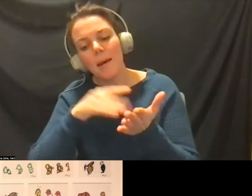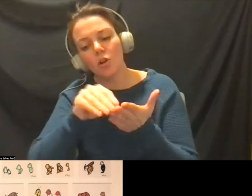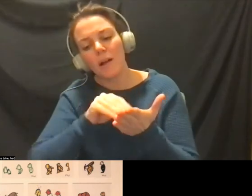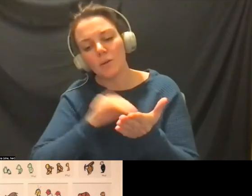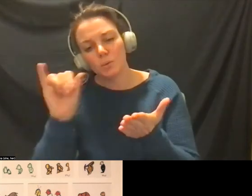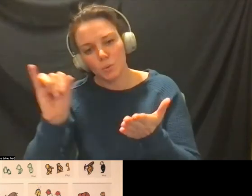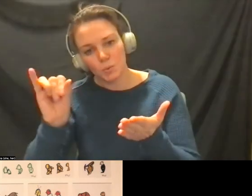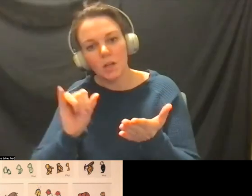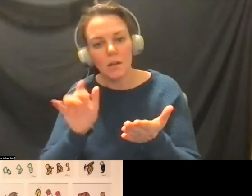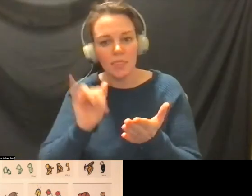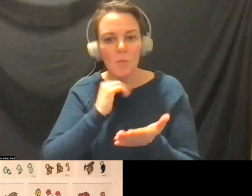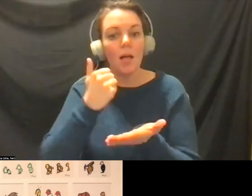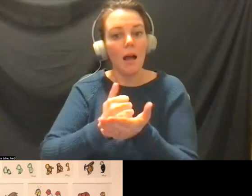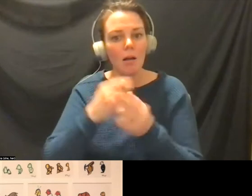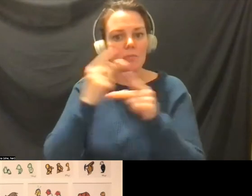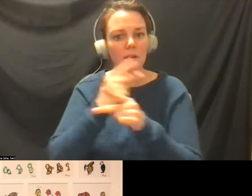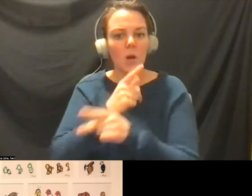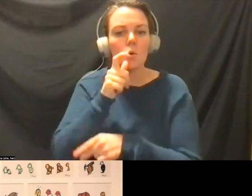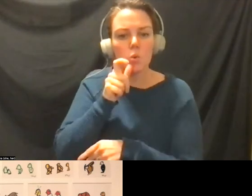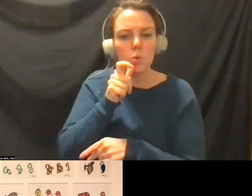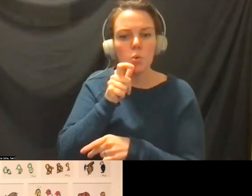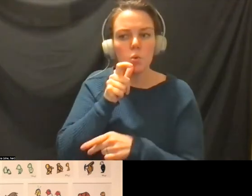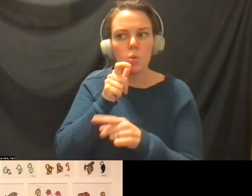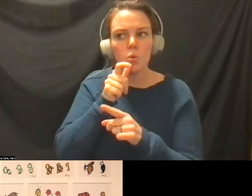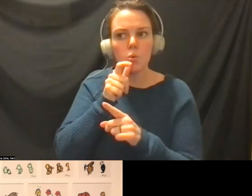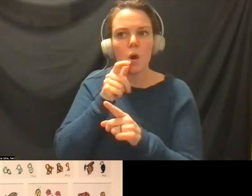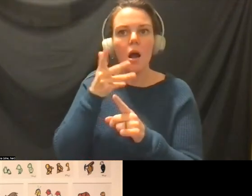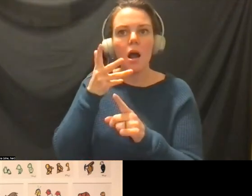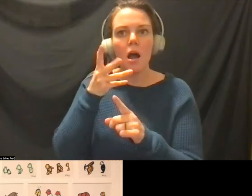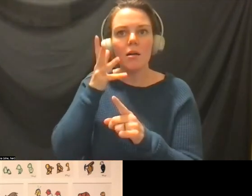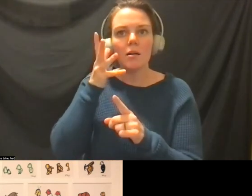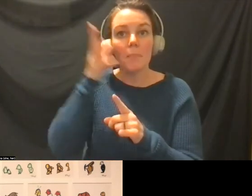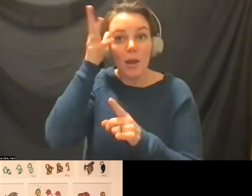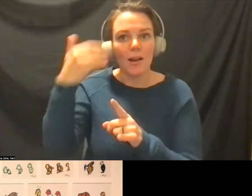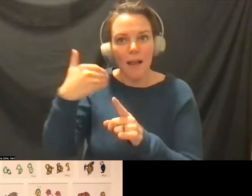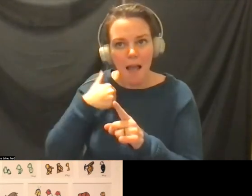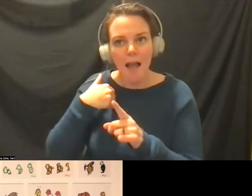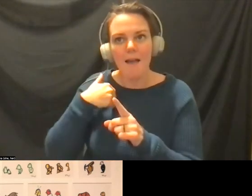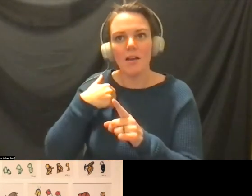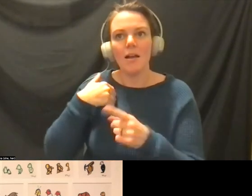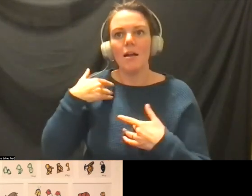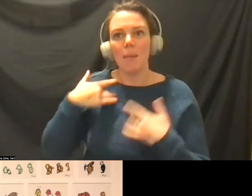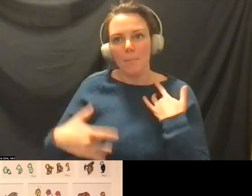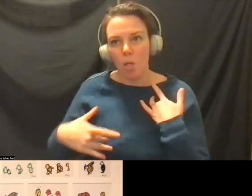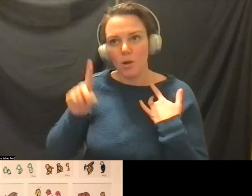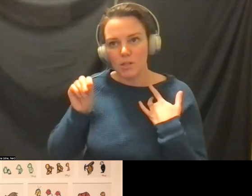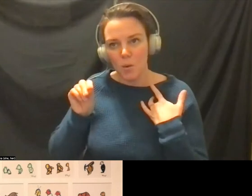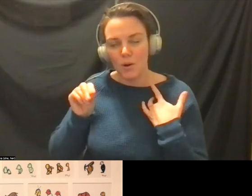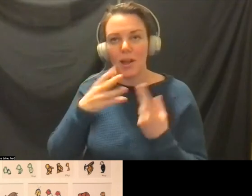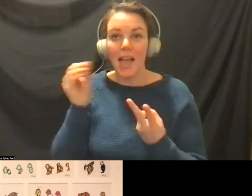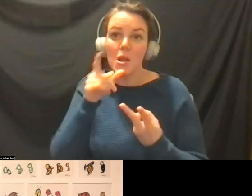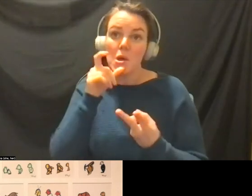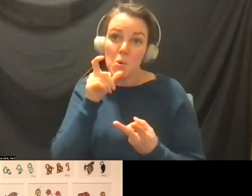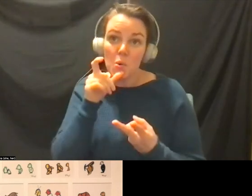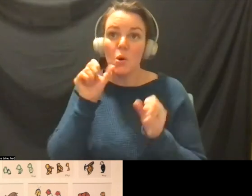most cases to figure out who's had bipolar disorder as a parent and who's,